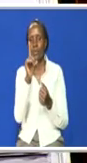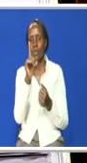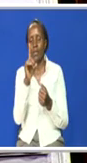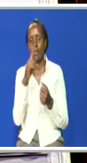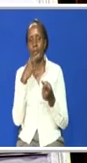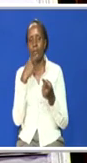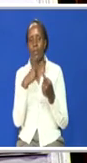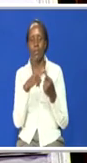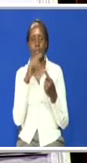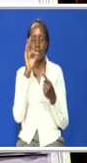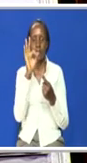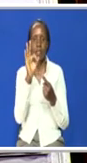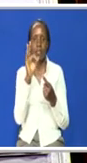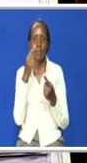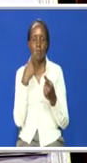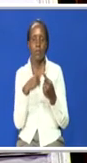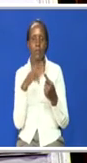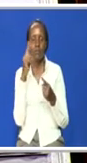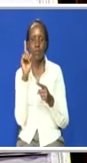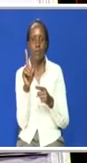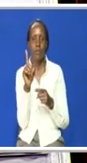plus three plus one.